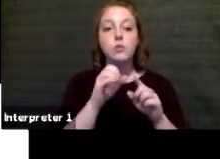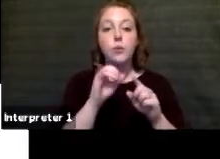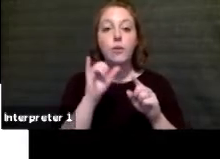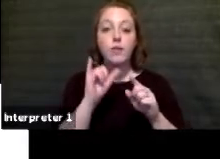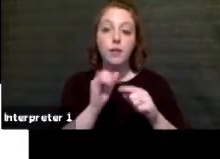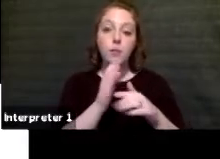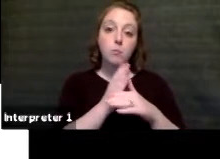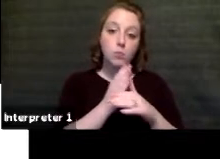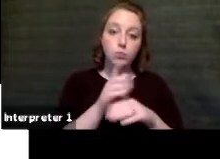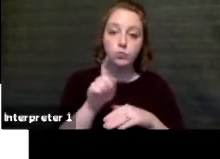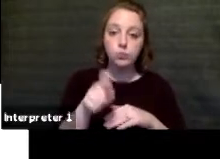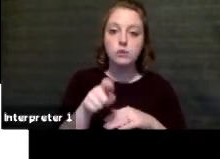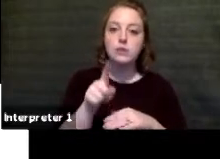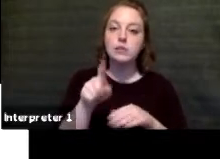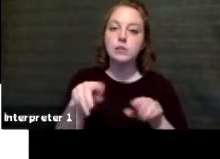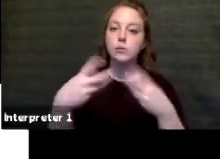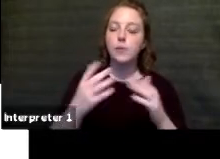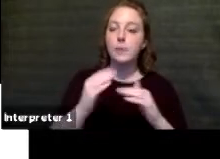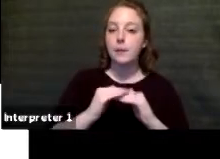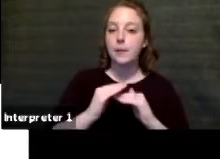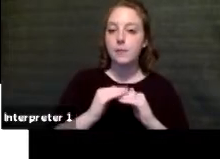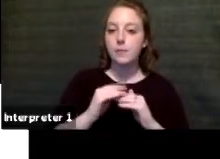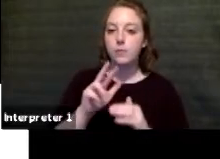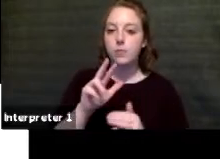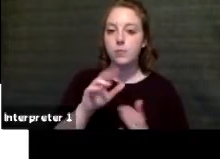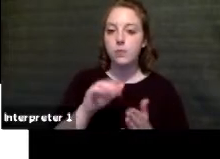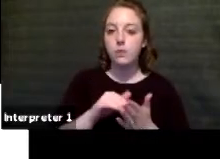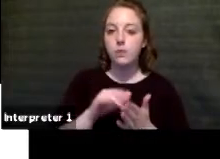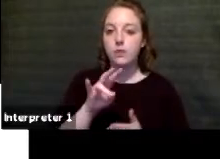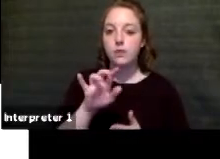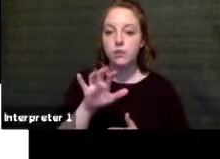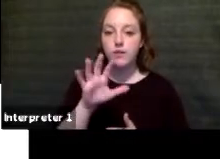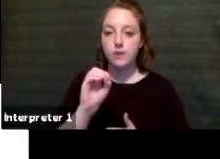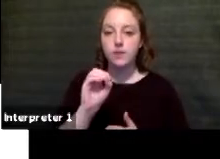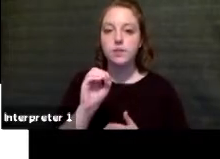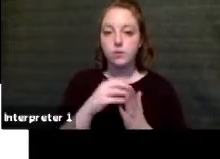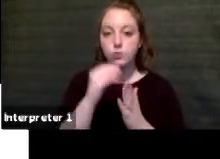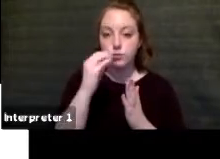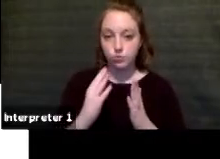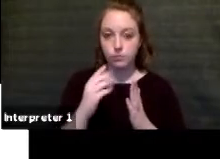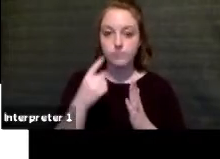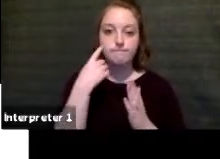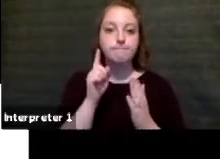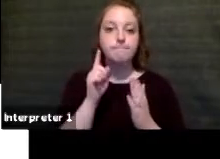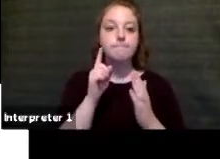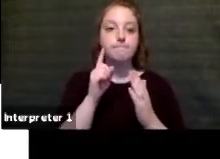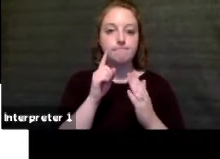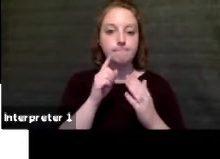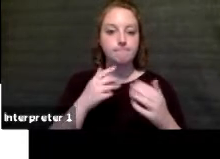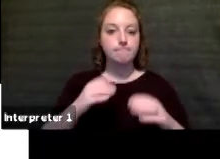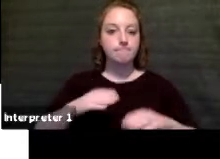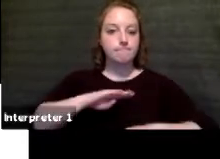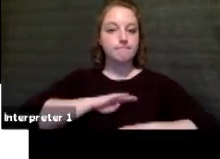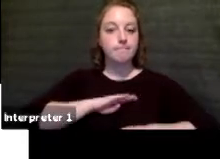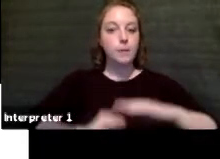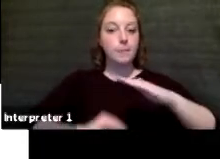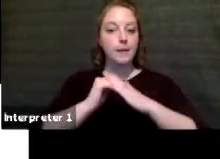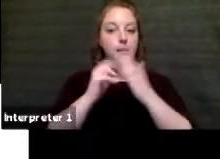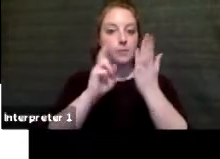provide a minimum of 3,750 students to meet that maximum enrollment capacity over time.